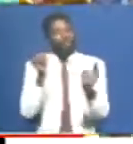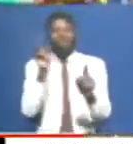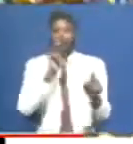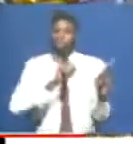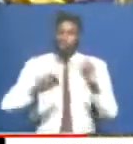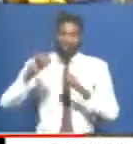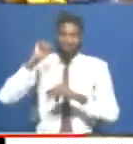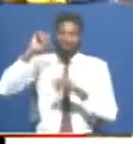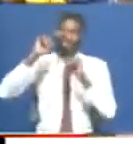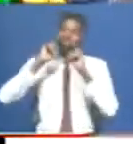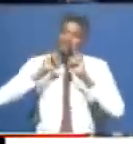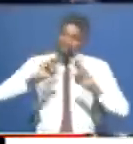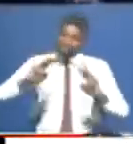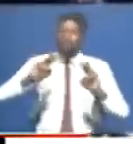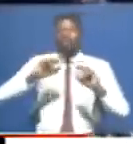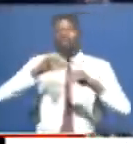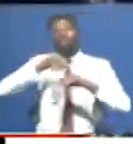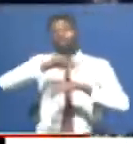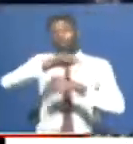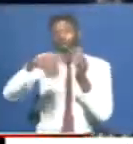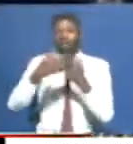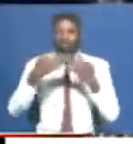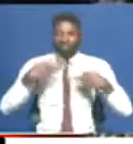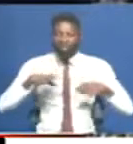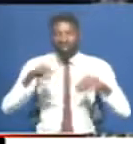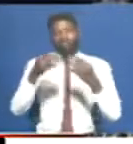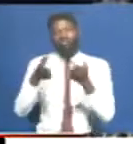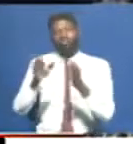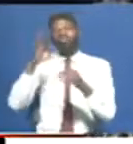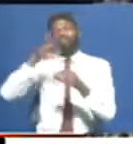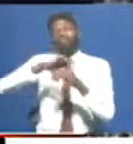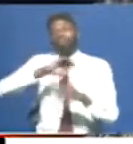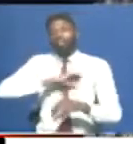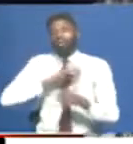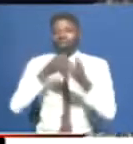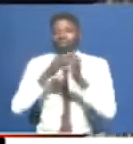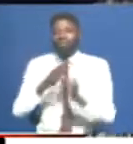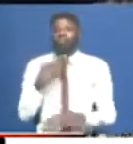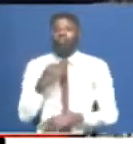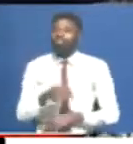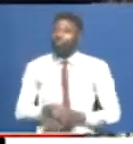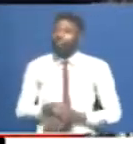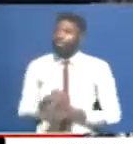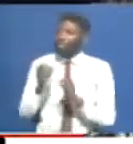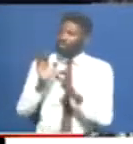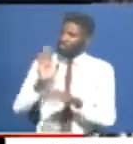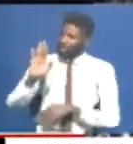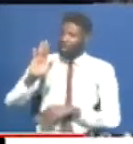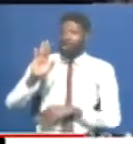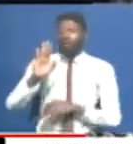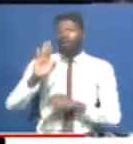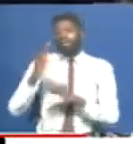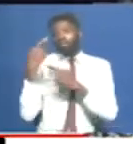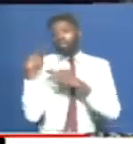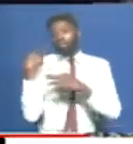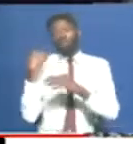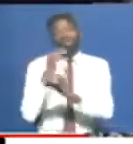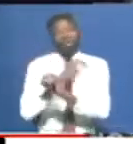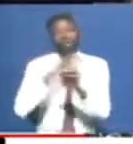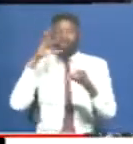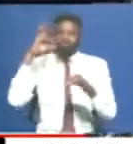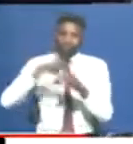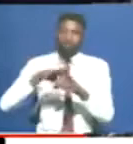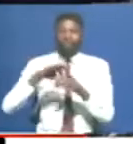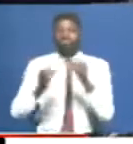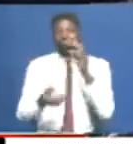Wachague wale viongozi ambao wanataka. Kama wewe utachukua chukumu kwenda kupiga kura ile serikali ambayo unataka. Wewe unataka nani apige hiyo kura ndio serikali